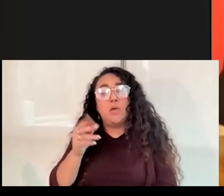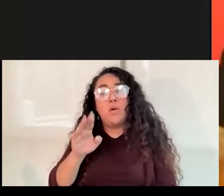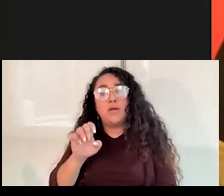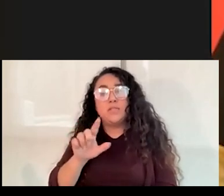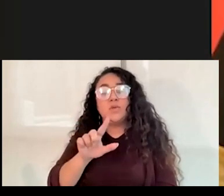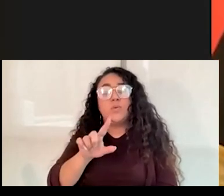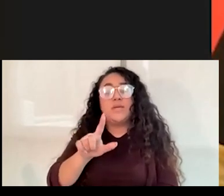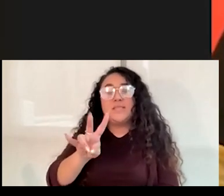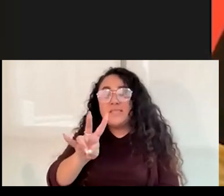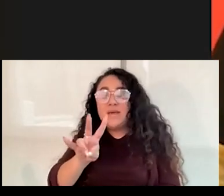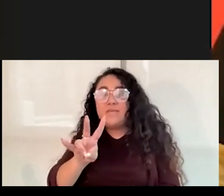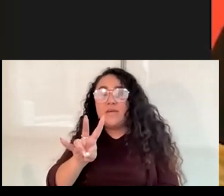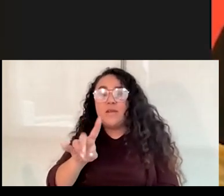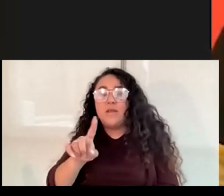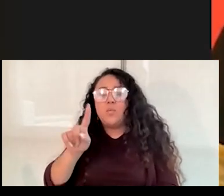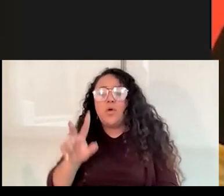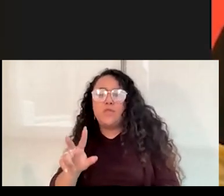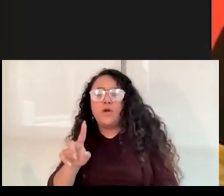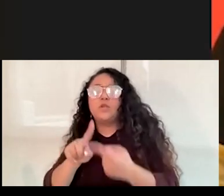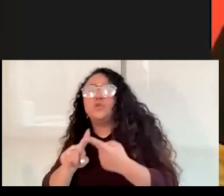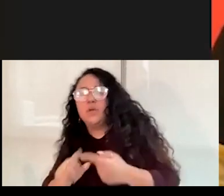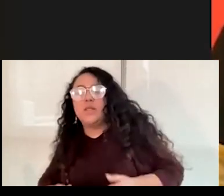did 28, right?